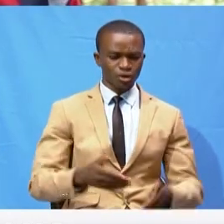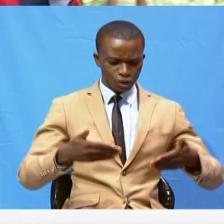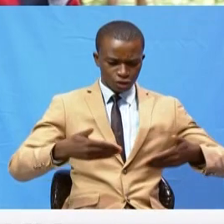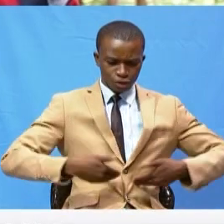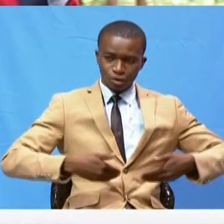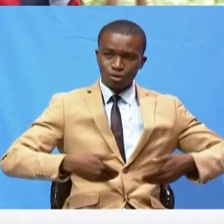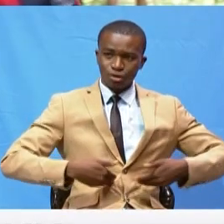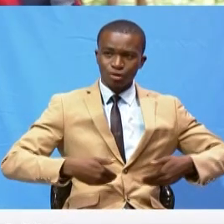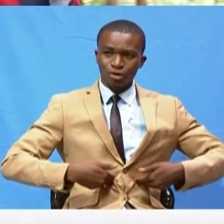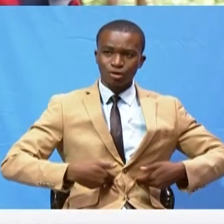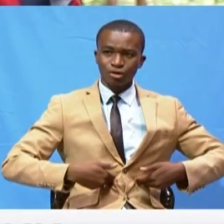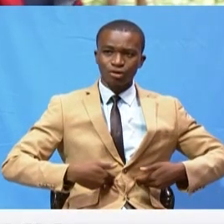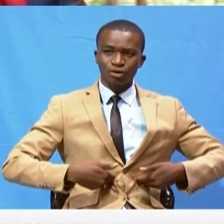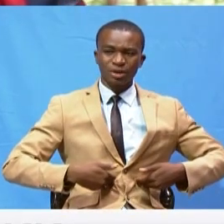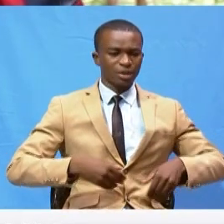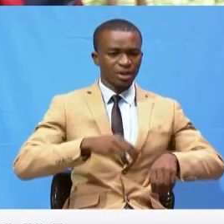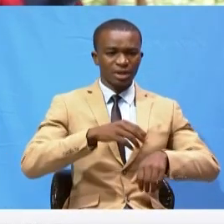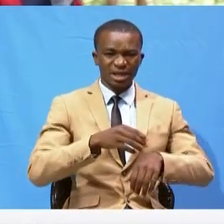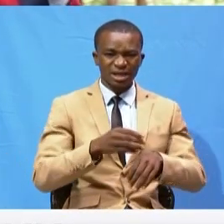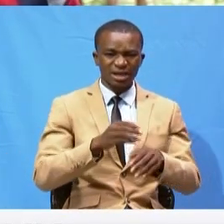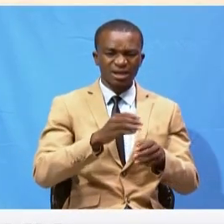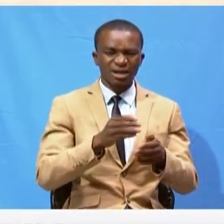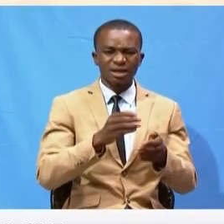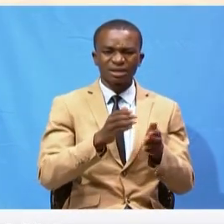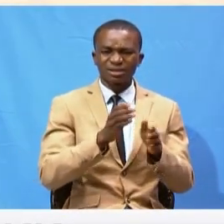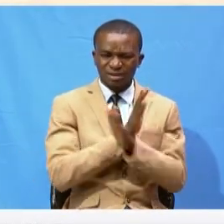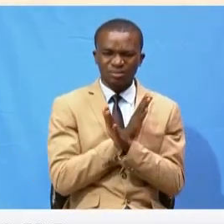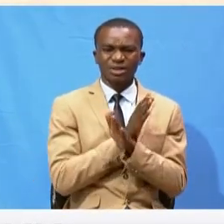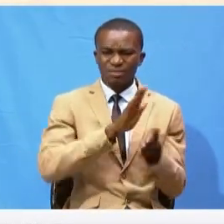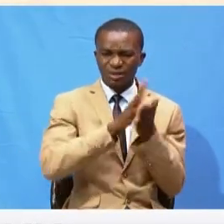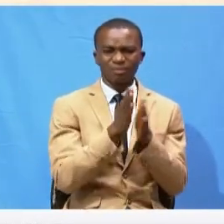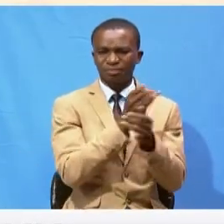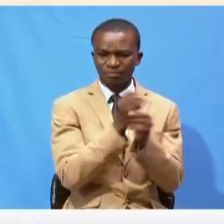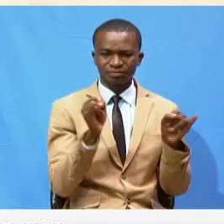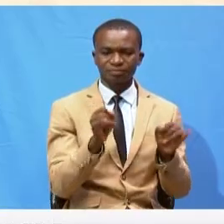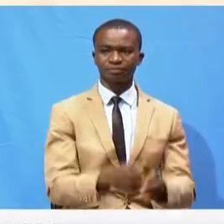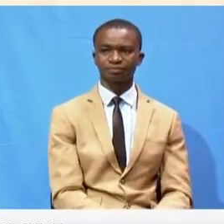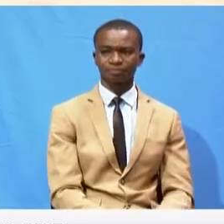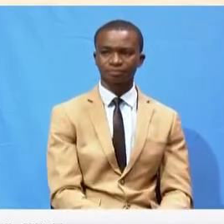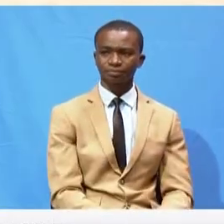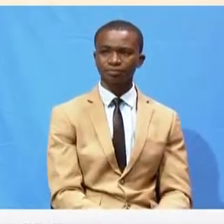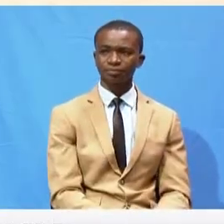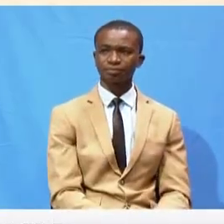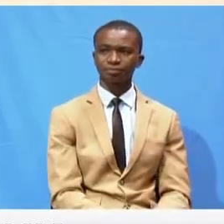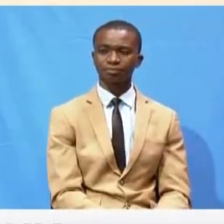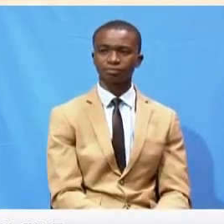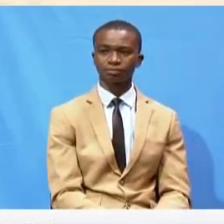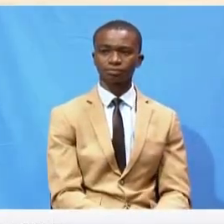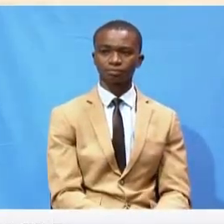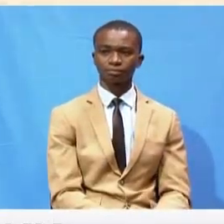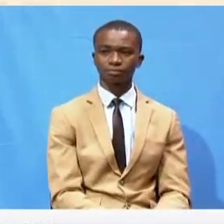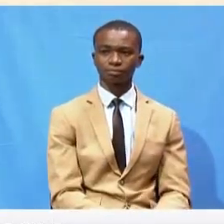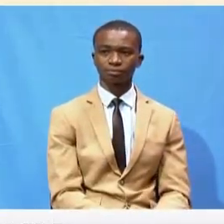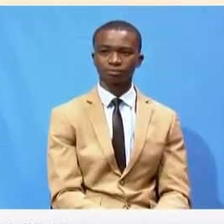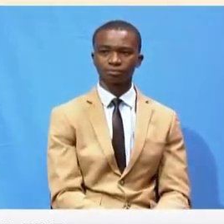in ANC, African National Congress, to come in UNIP. Jubal Zulu, Zanis, Chadiza